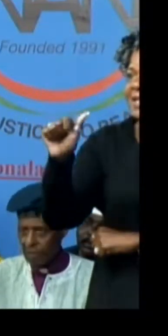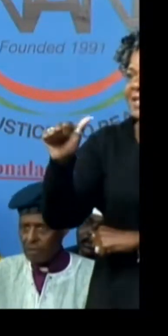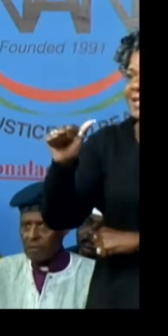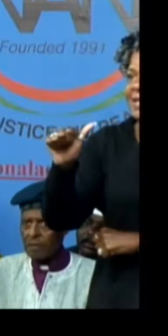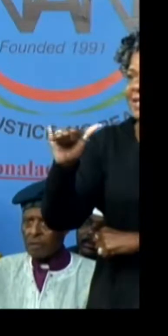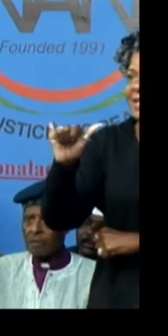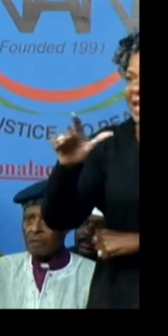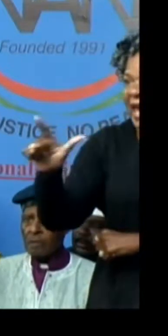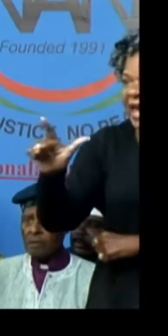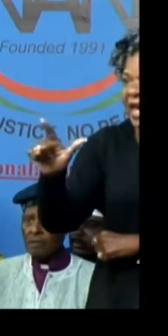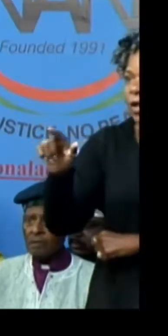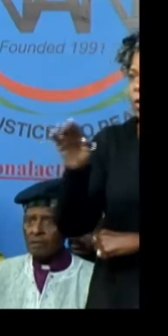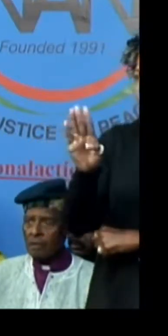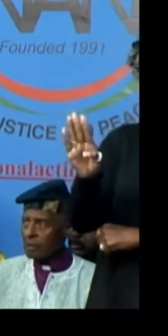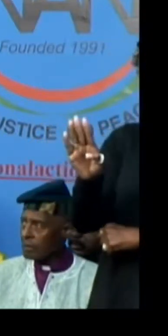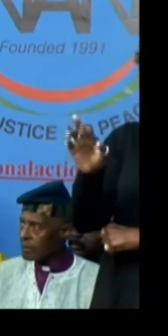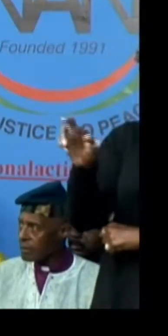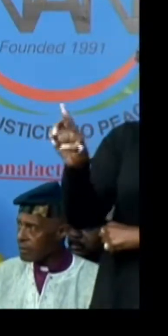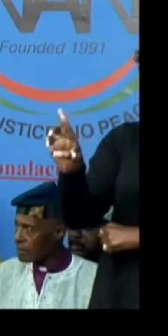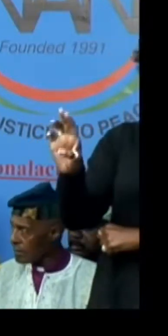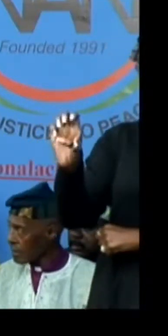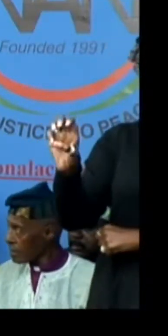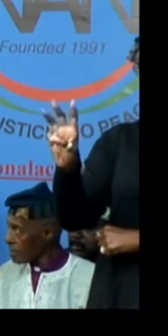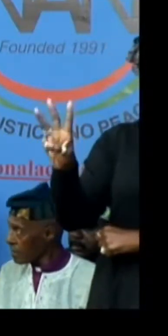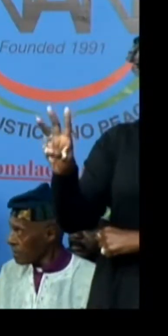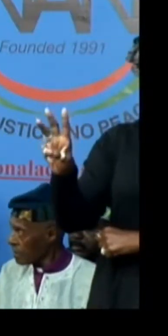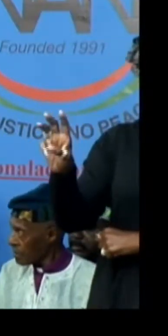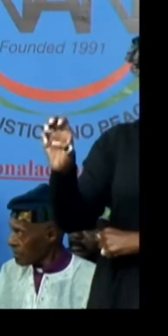And Gail Brewer